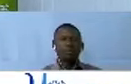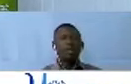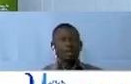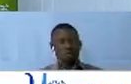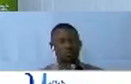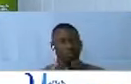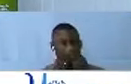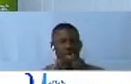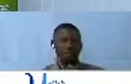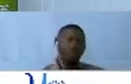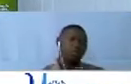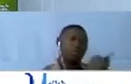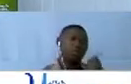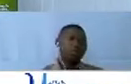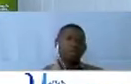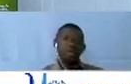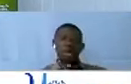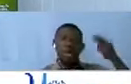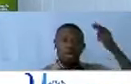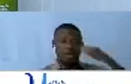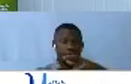table.